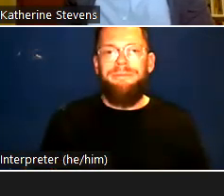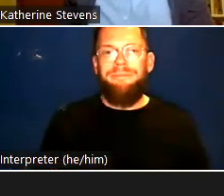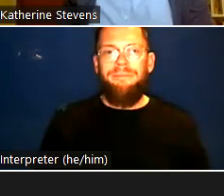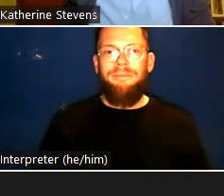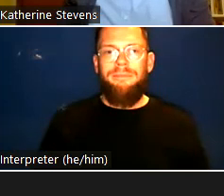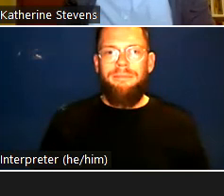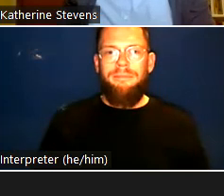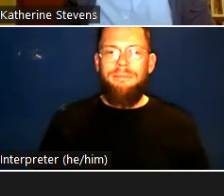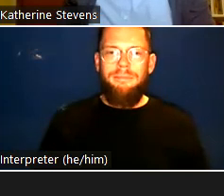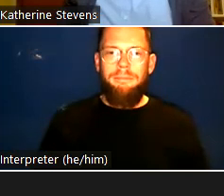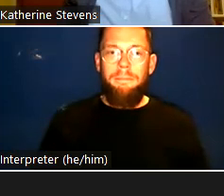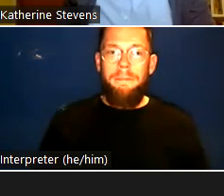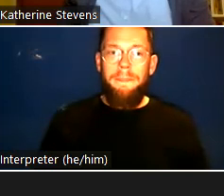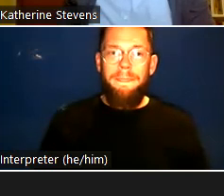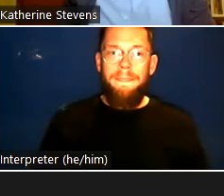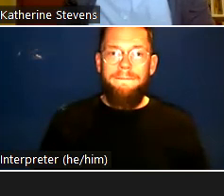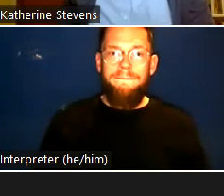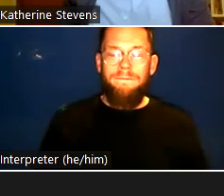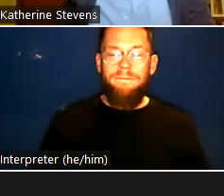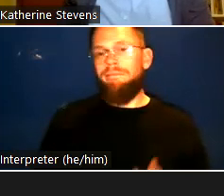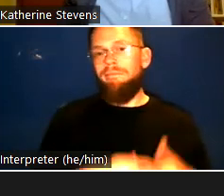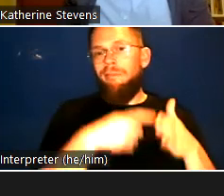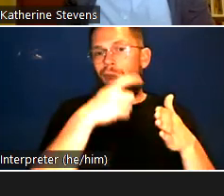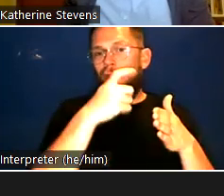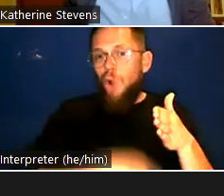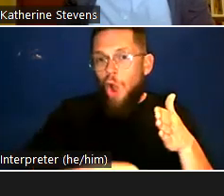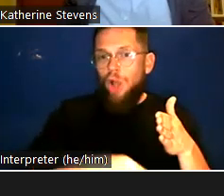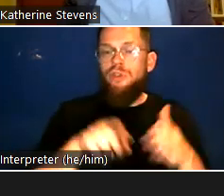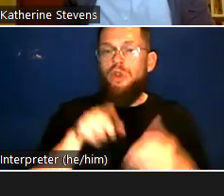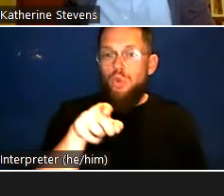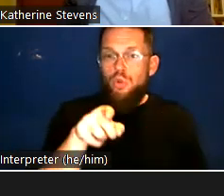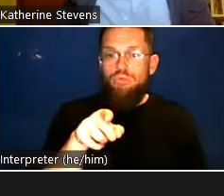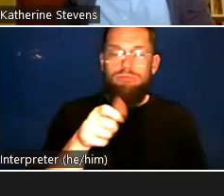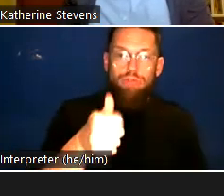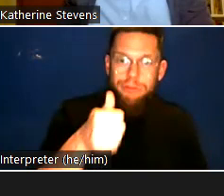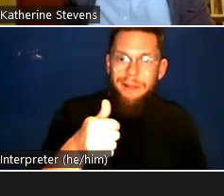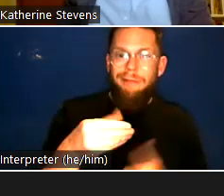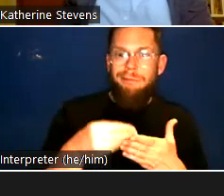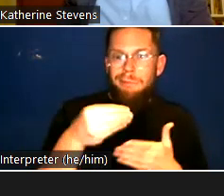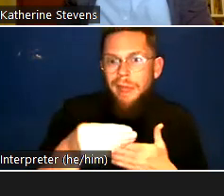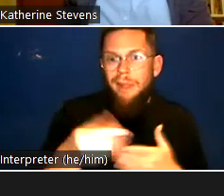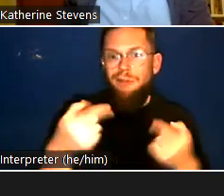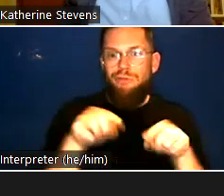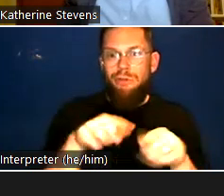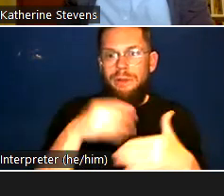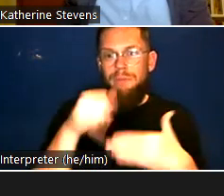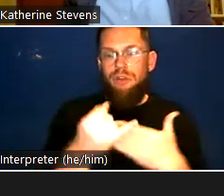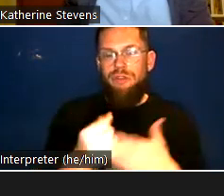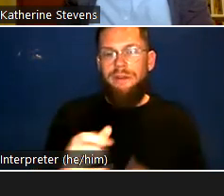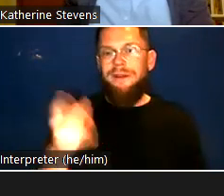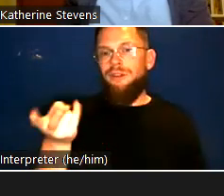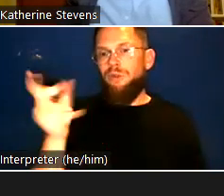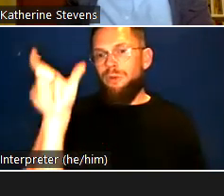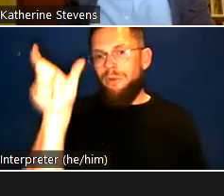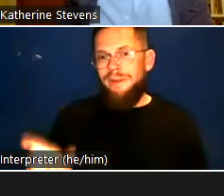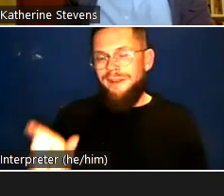later. So those are costs that you are covering from the project, and then your in-kind cost share.